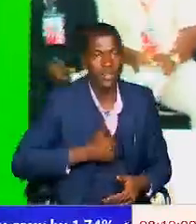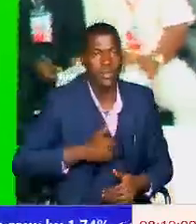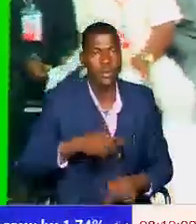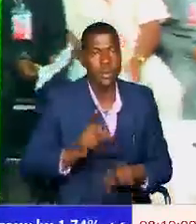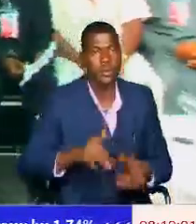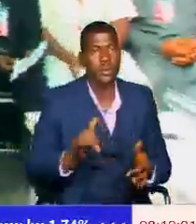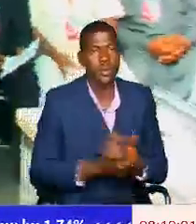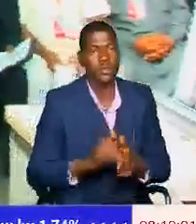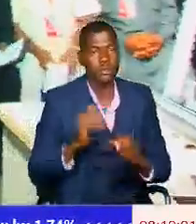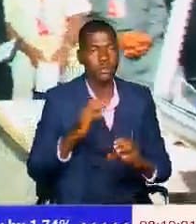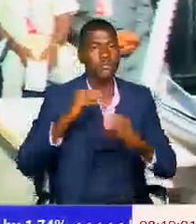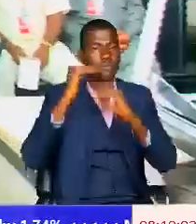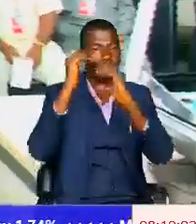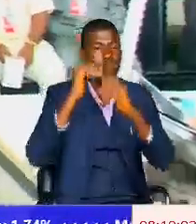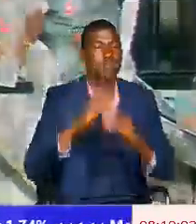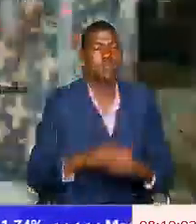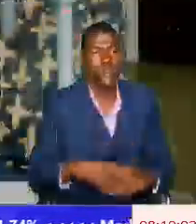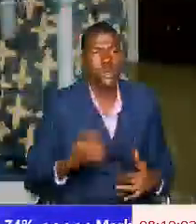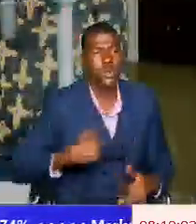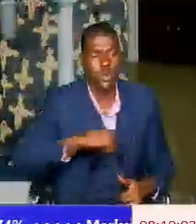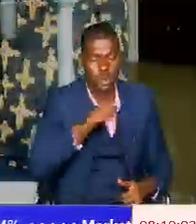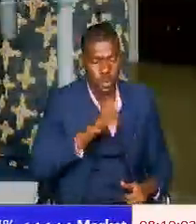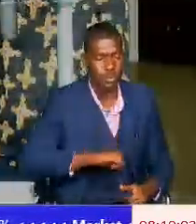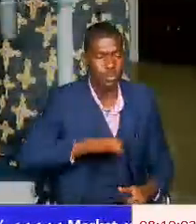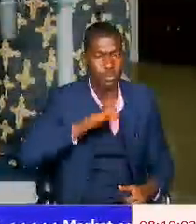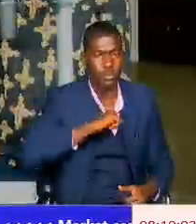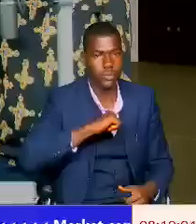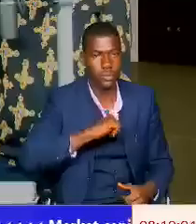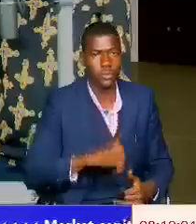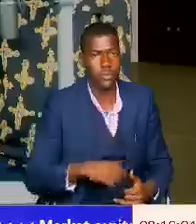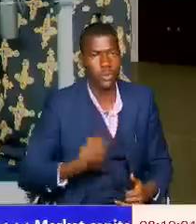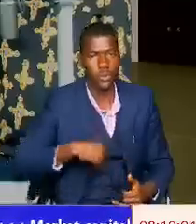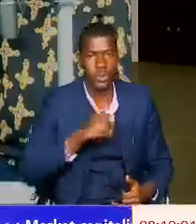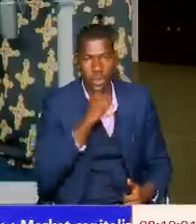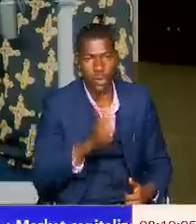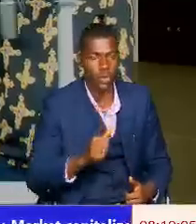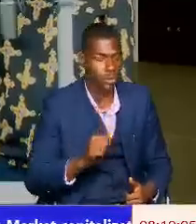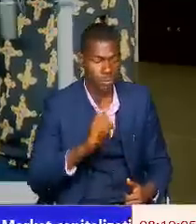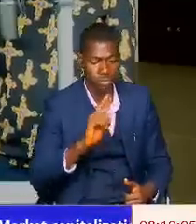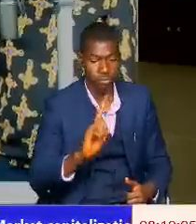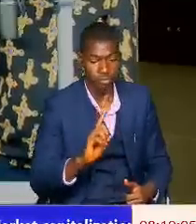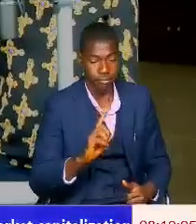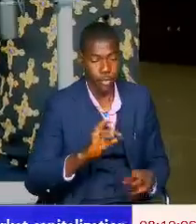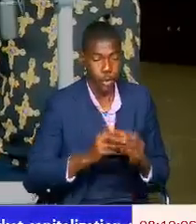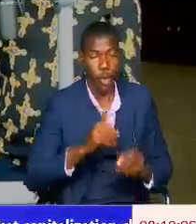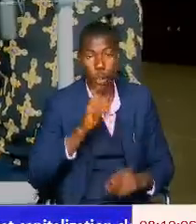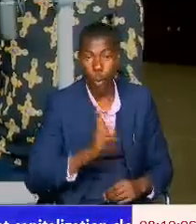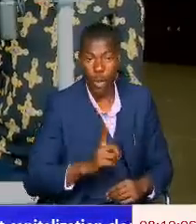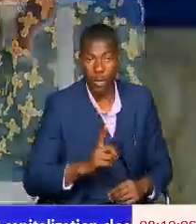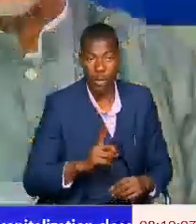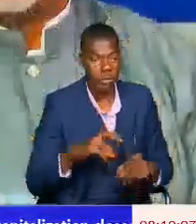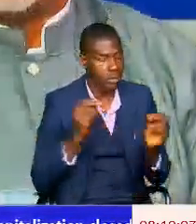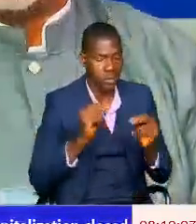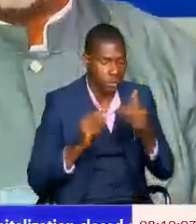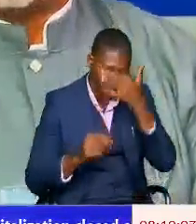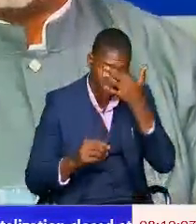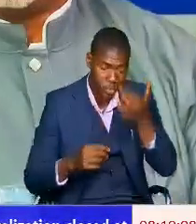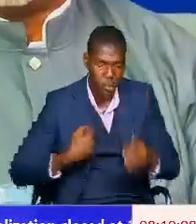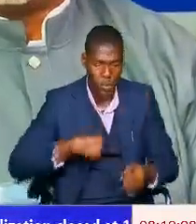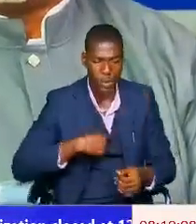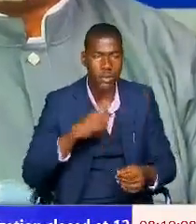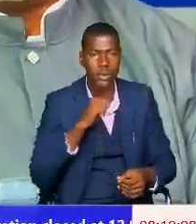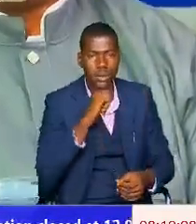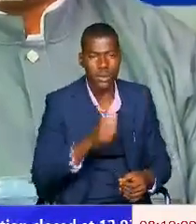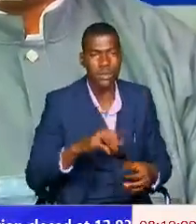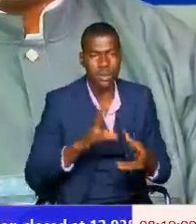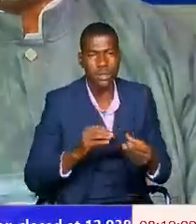We know they brag. We know they brag. We are not number one. We know they claim say we'll be number one. No, yes. No. How can we